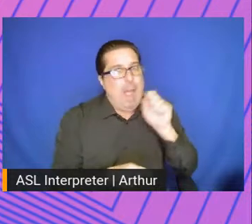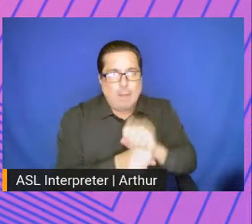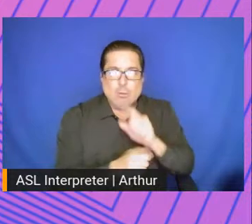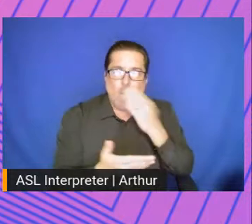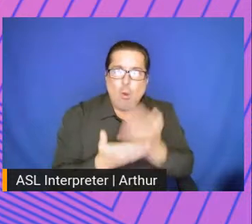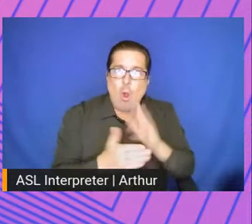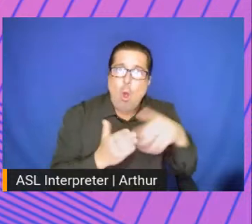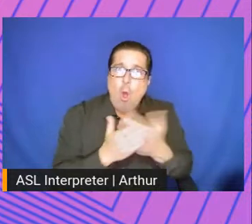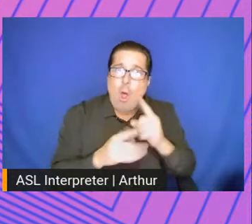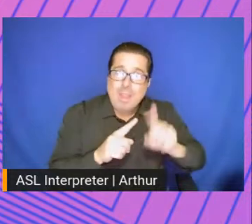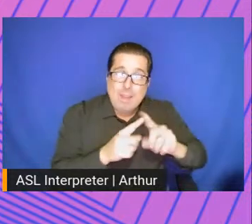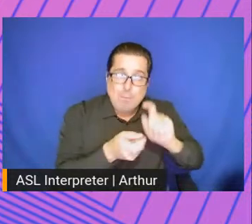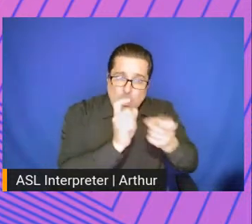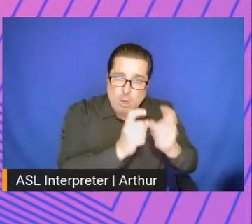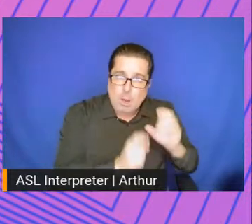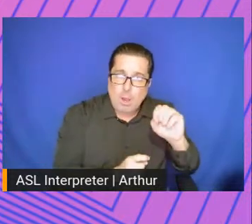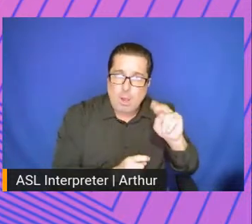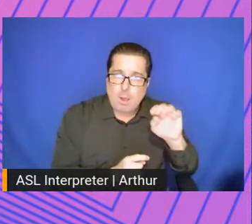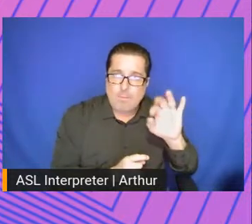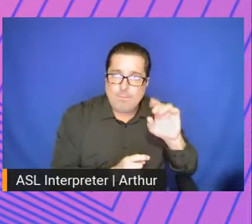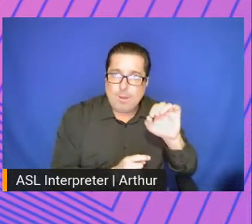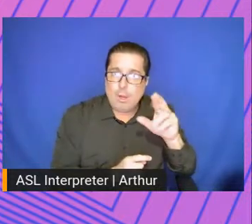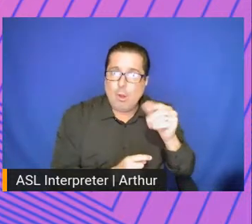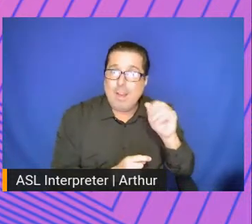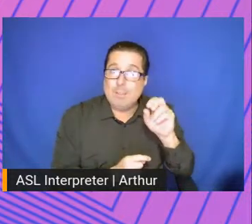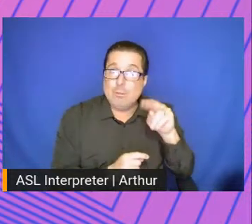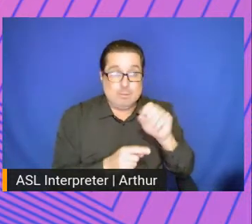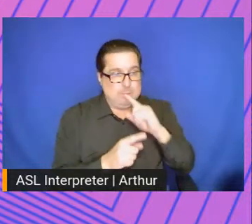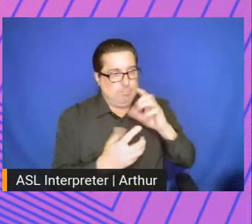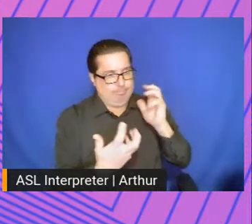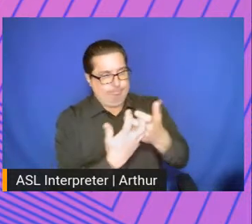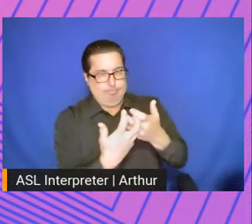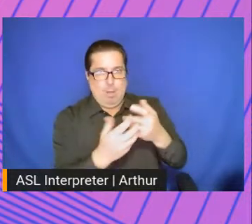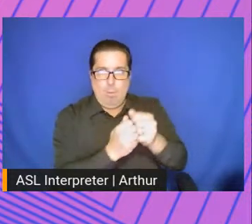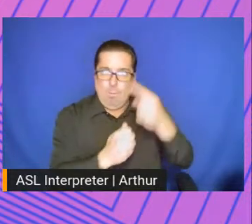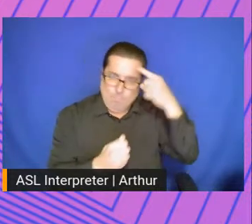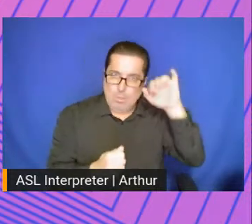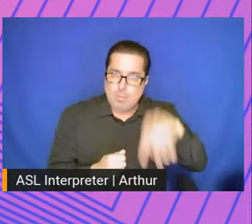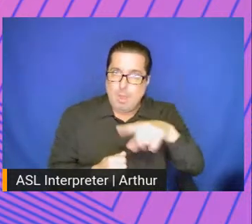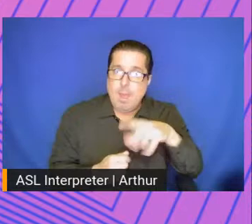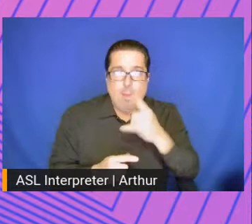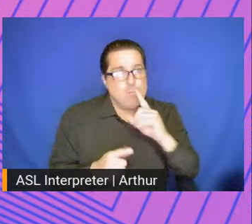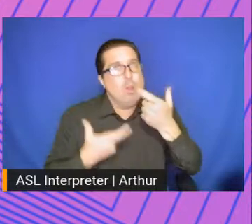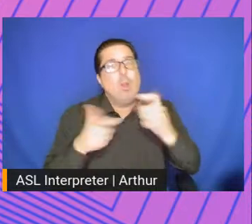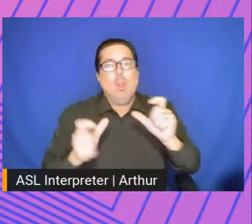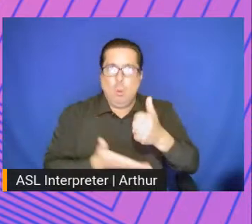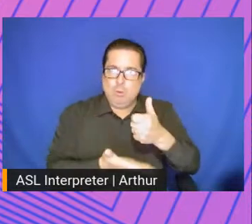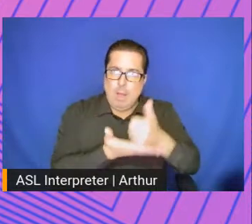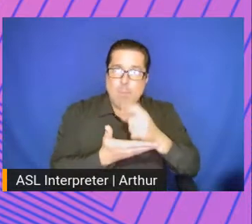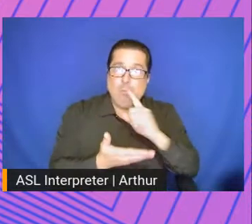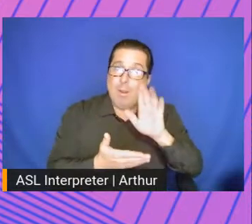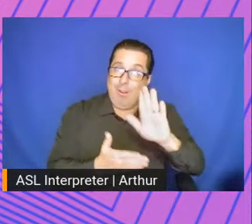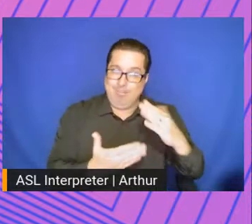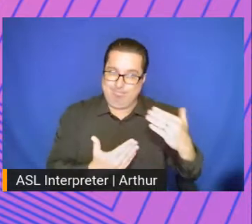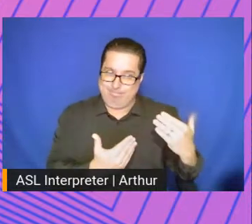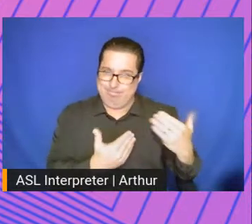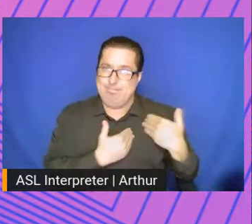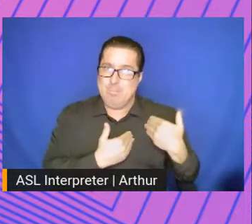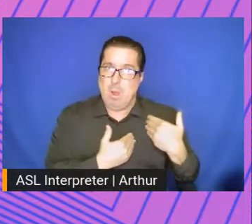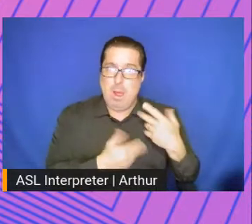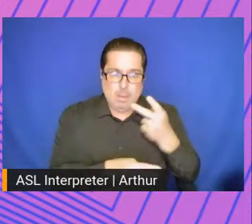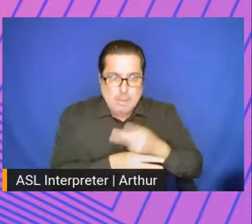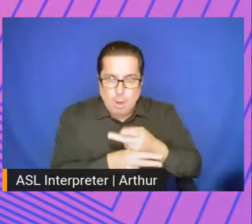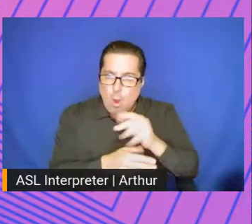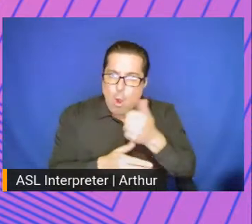different configurations as it pertains to that. So that's a huge help. But you still have the responsibility of taking care of